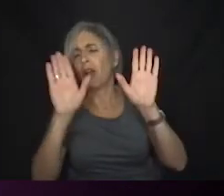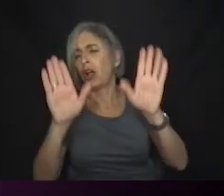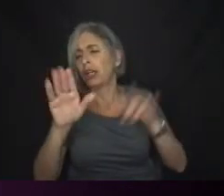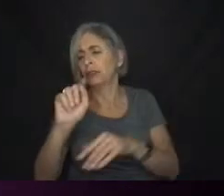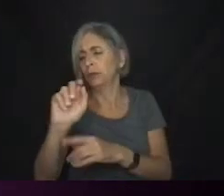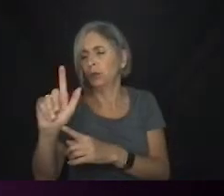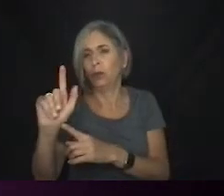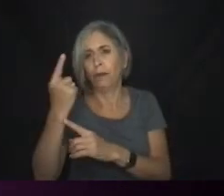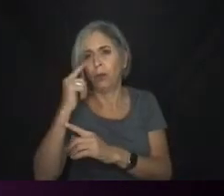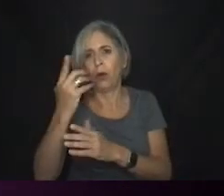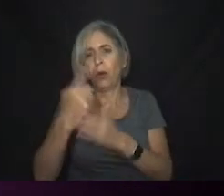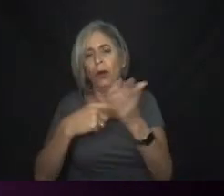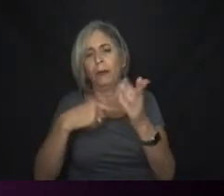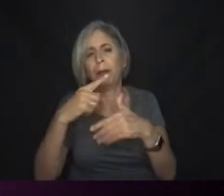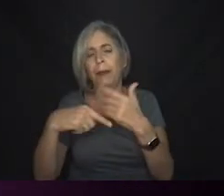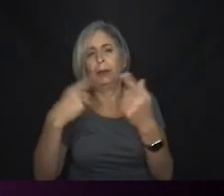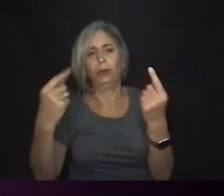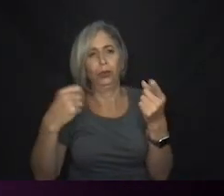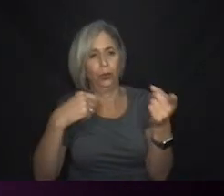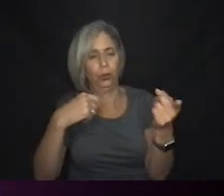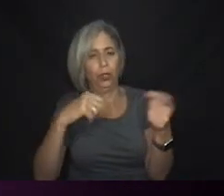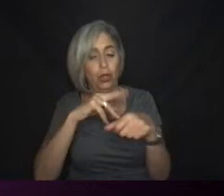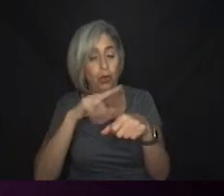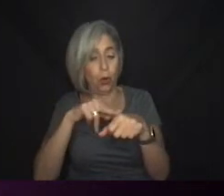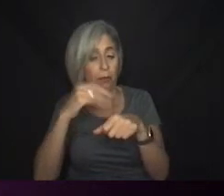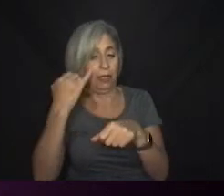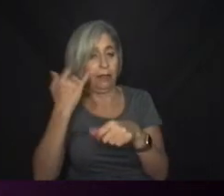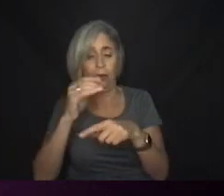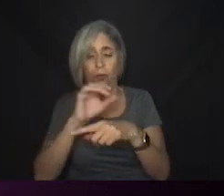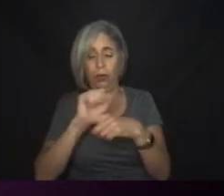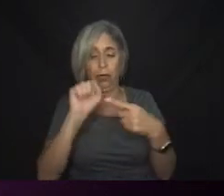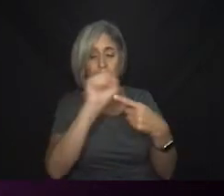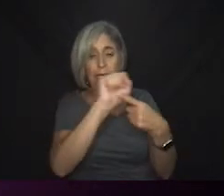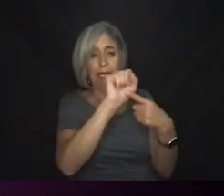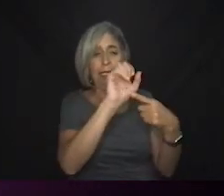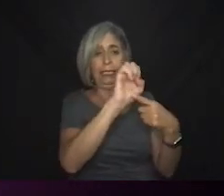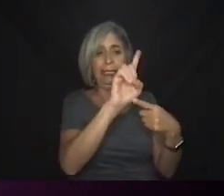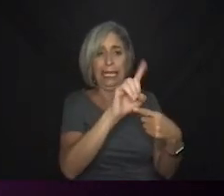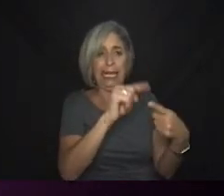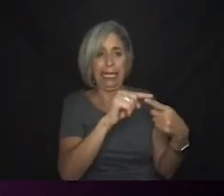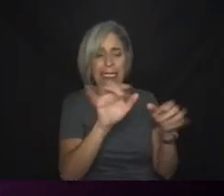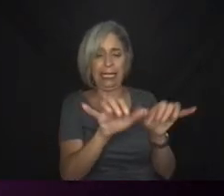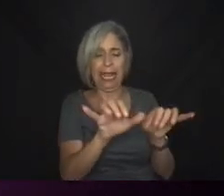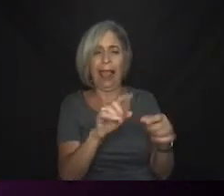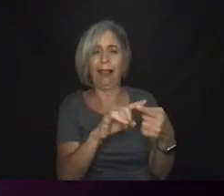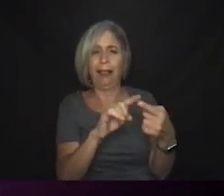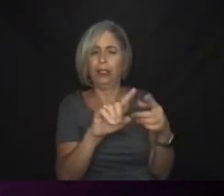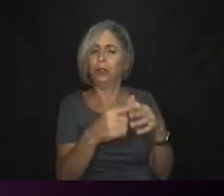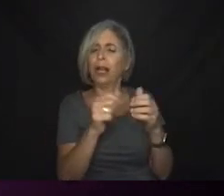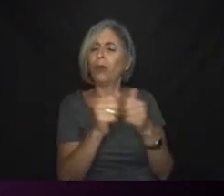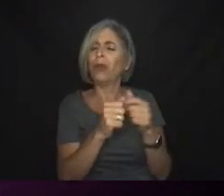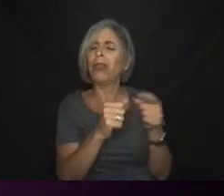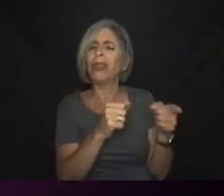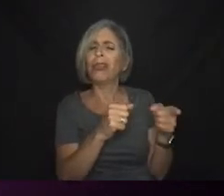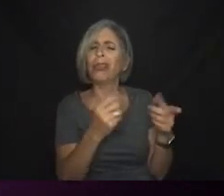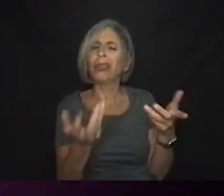for what I'm about to do. Usually, if you're at seed scale, you'd start with some type of